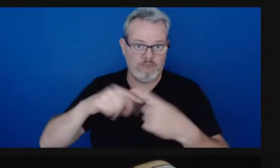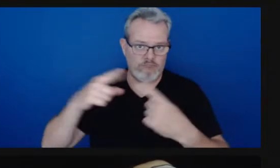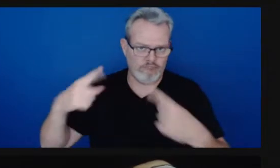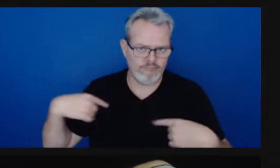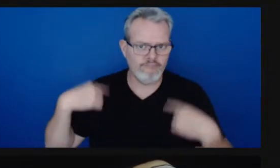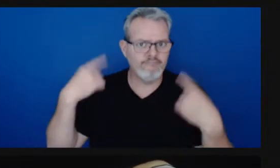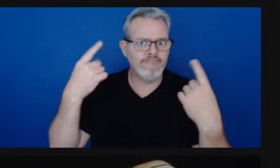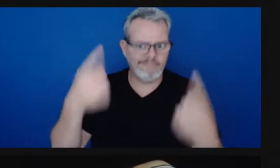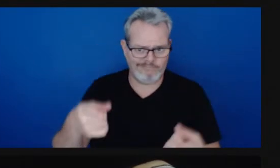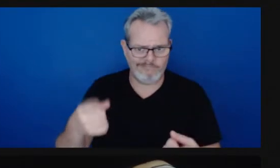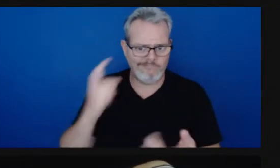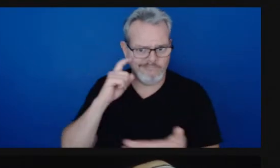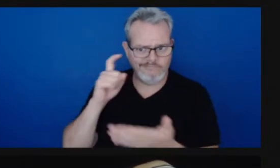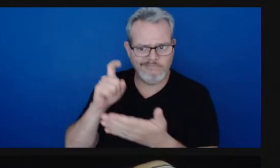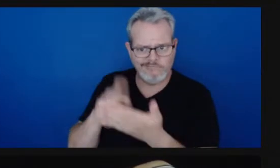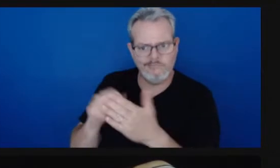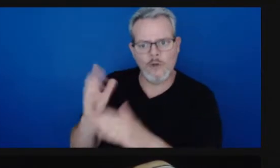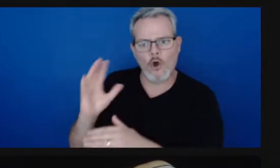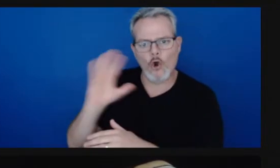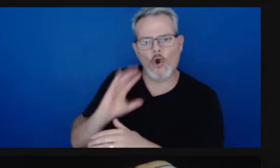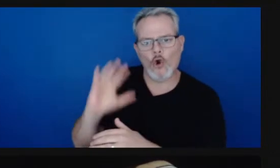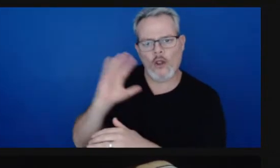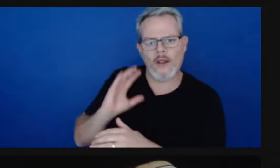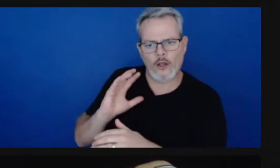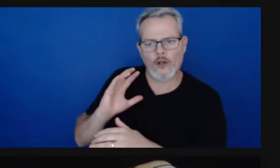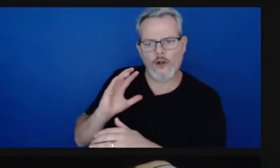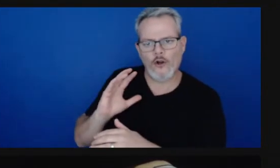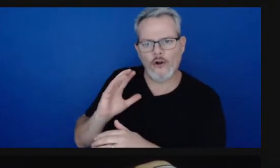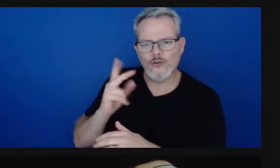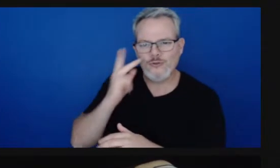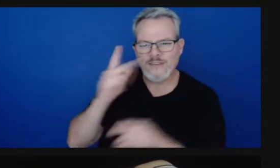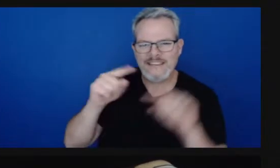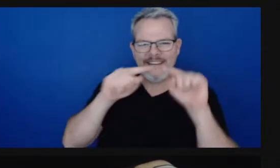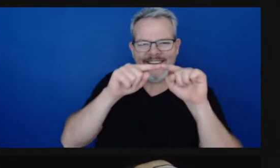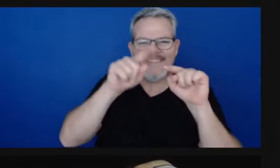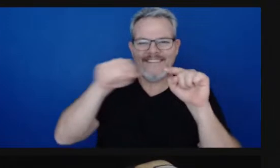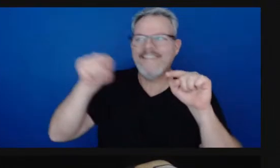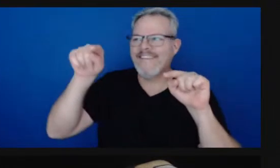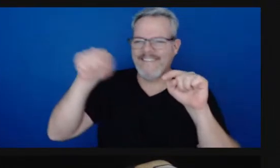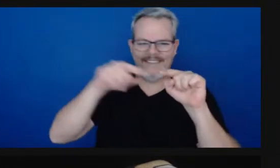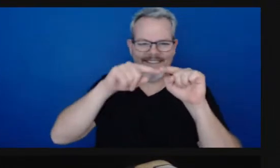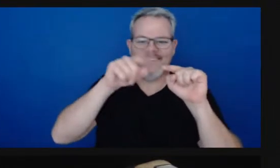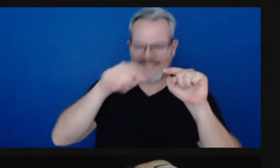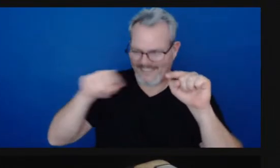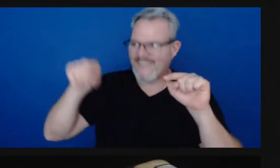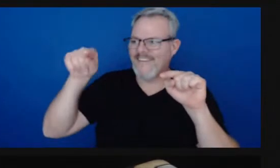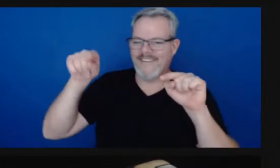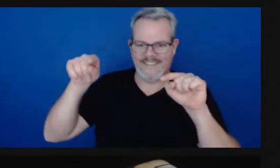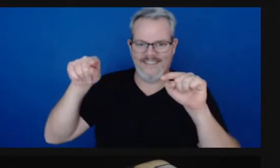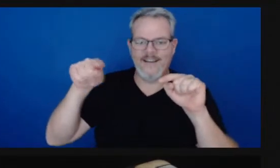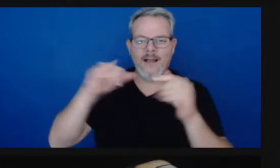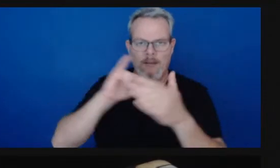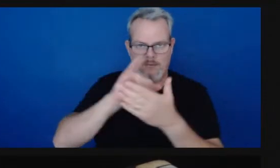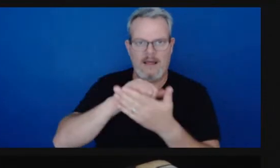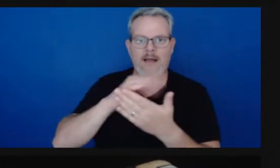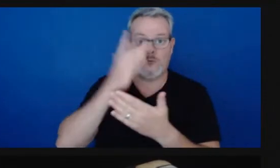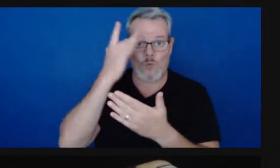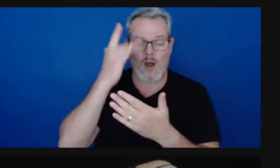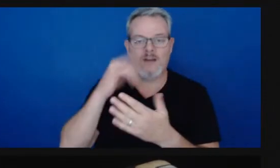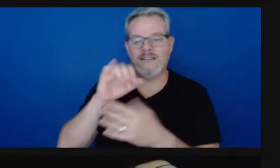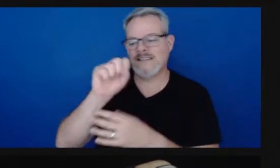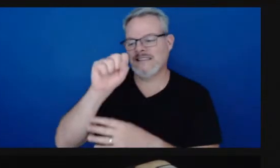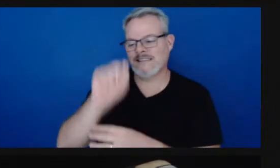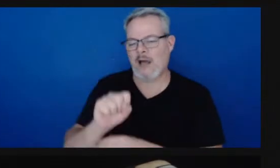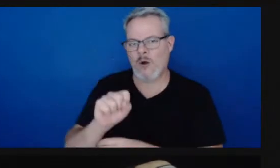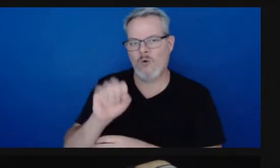from earlier, how it does this little wiggle. And that's part of this south flank adjustment really pinching off